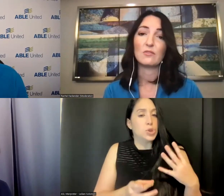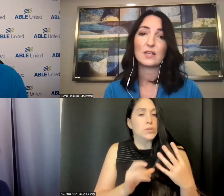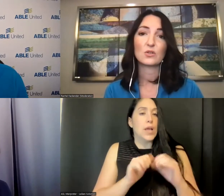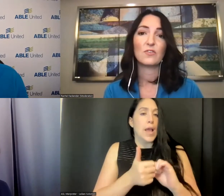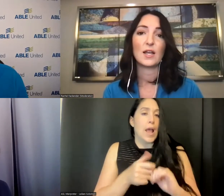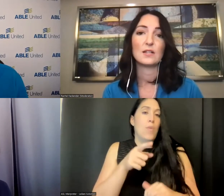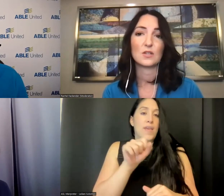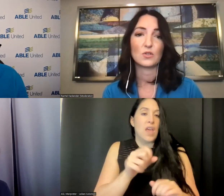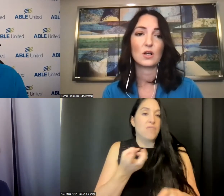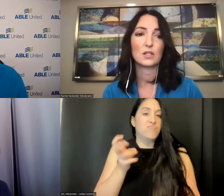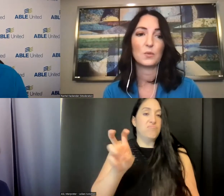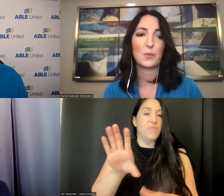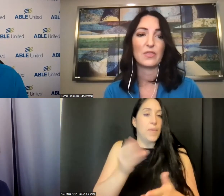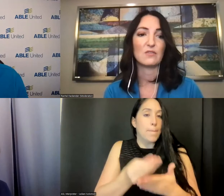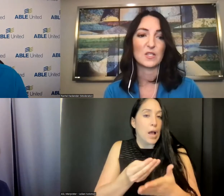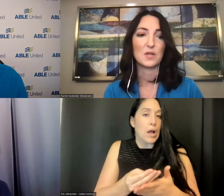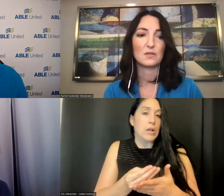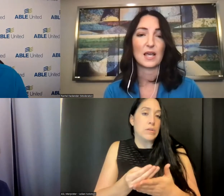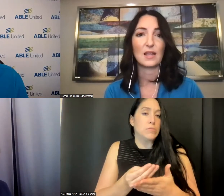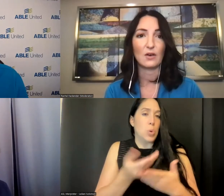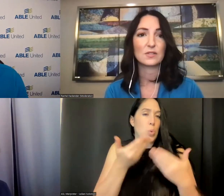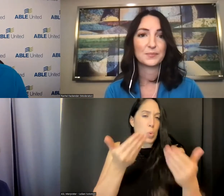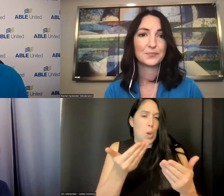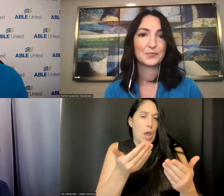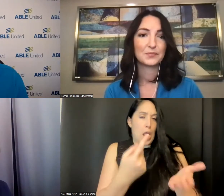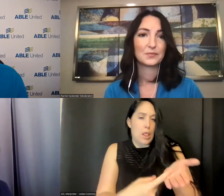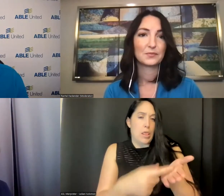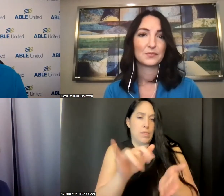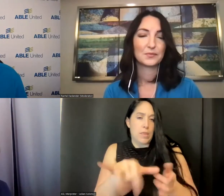or reinvest their funds. So talk a little bit about the investment side of the house.